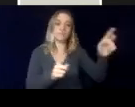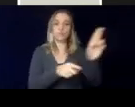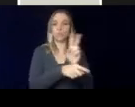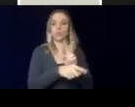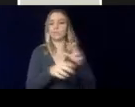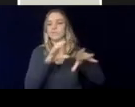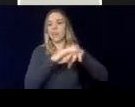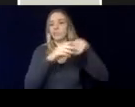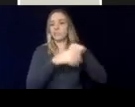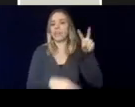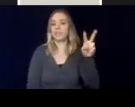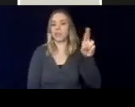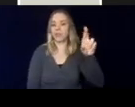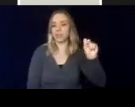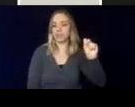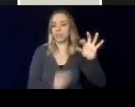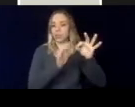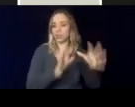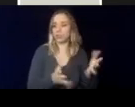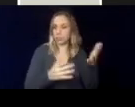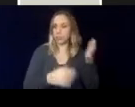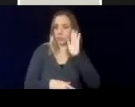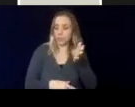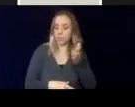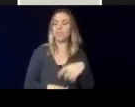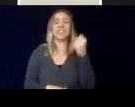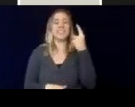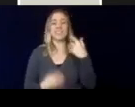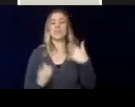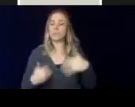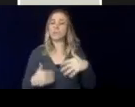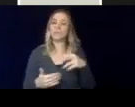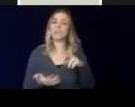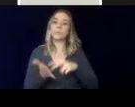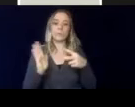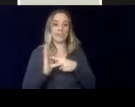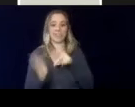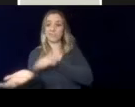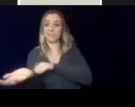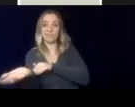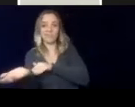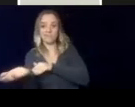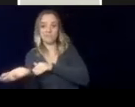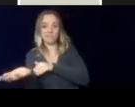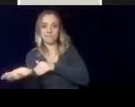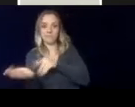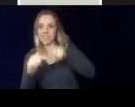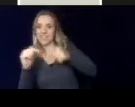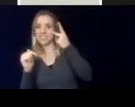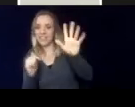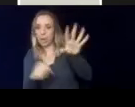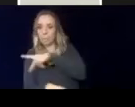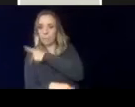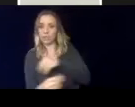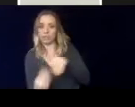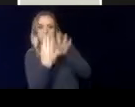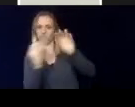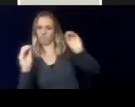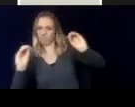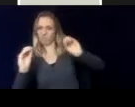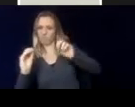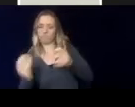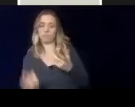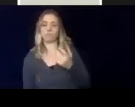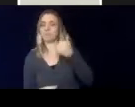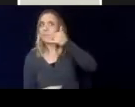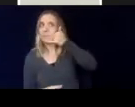operator. This will lose the opportunity for the provider not only to see the patient, which is extremely helpful to see how they're doing, and